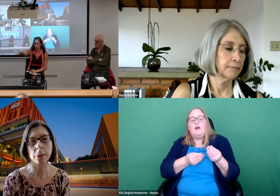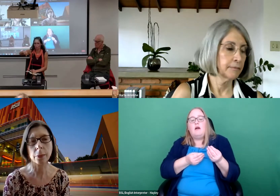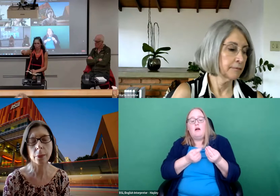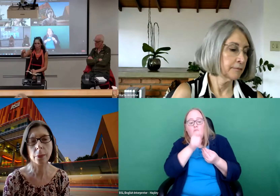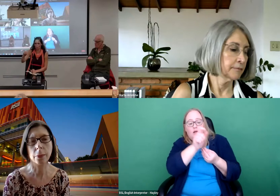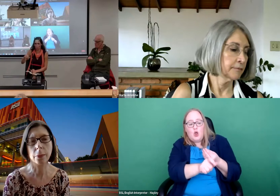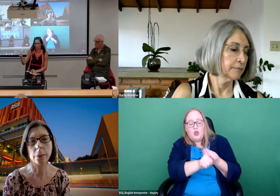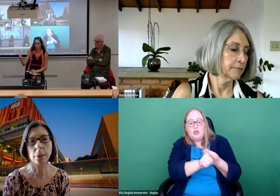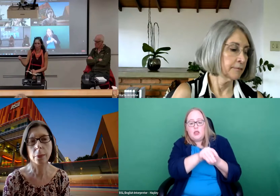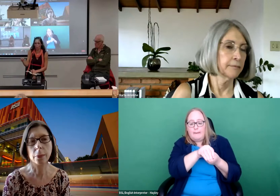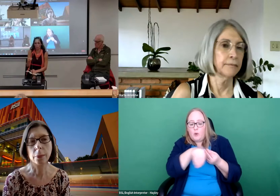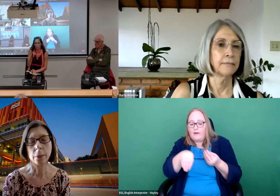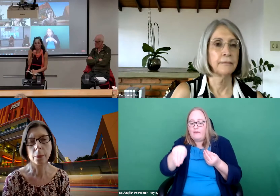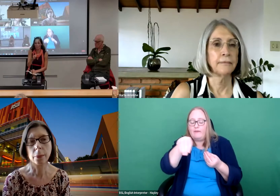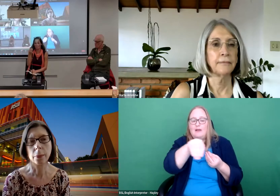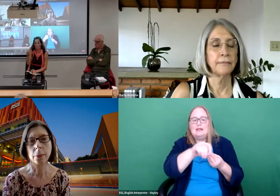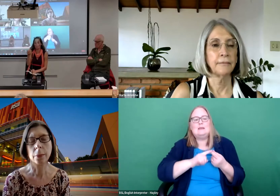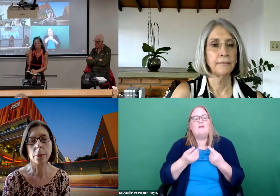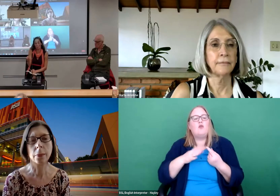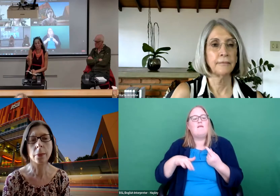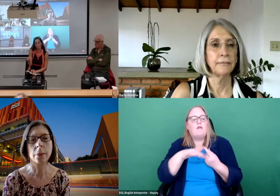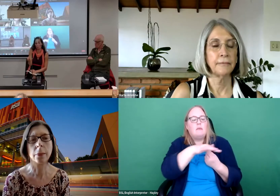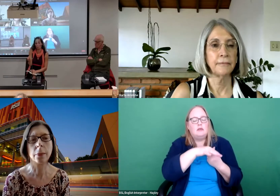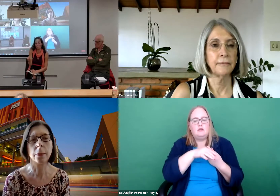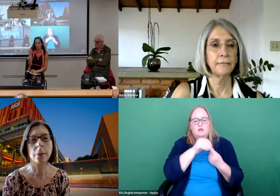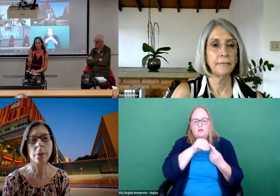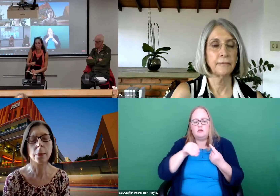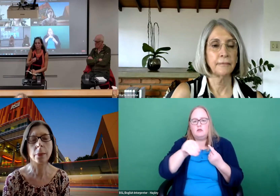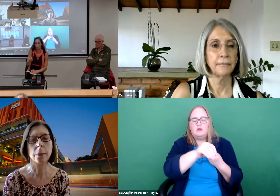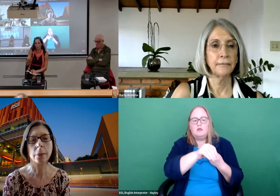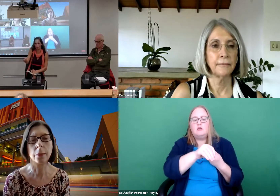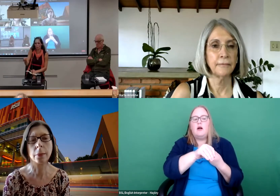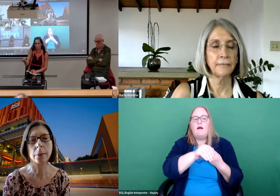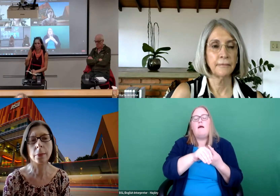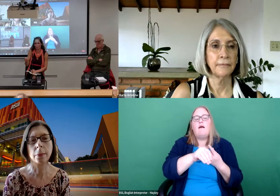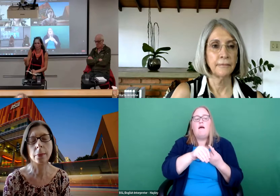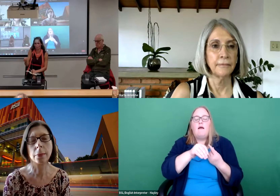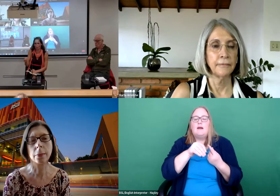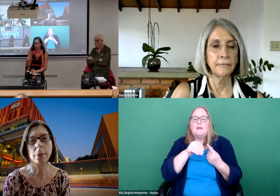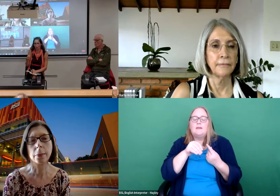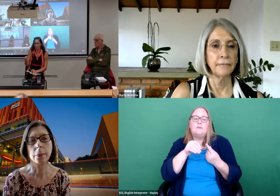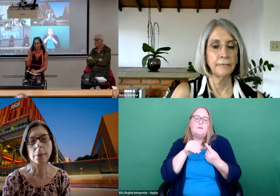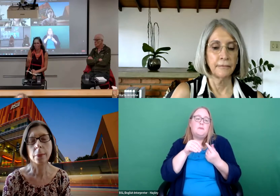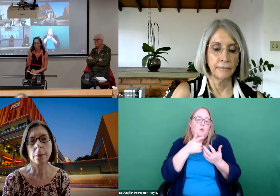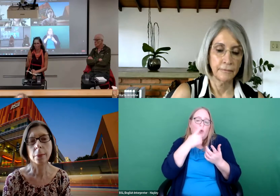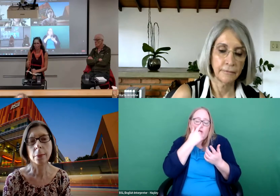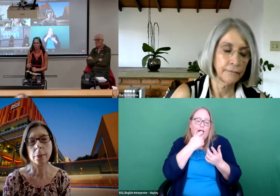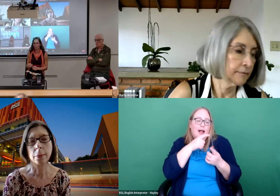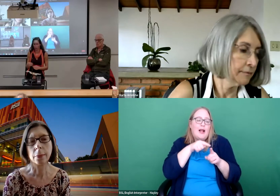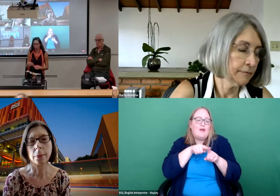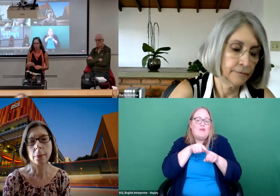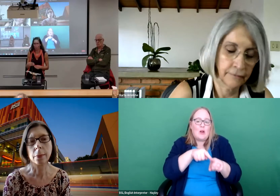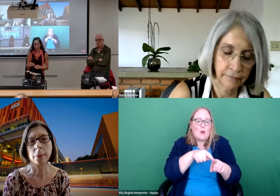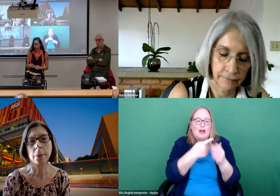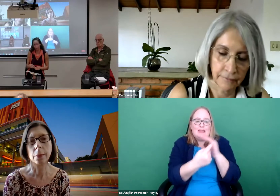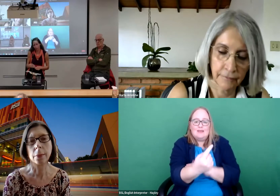these opportunities or abilities might actually come out. So you can, and this is methodologically really difficult to follow individuals that are the same. It requires, So it would